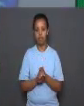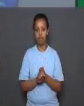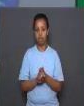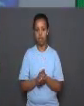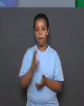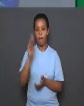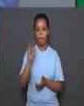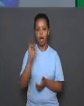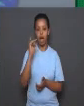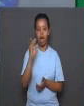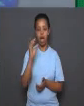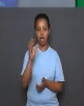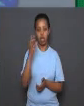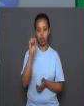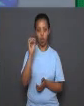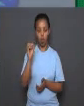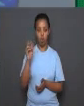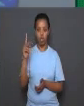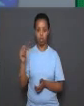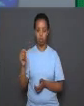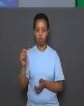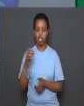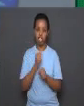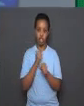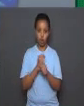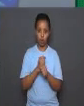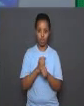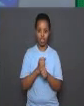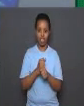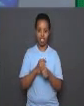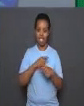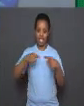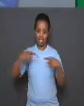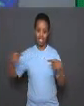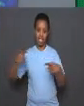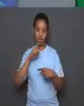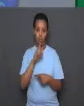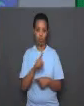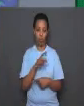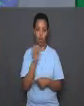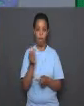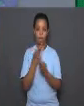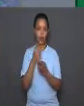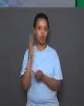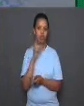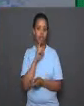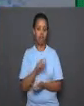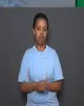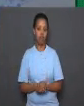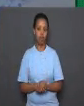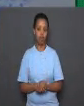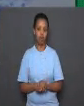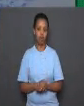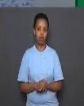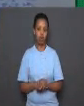Microtubules are made of tubulin, which is a type of protein. They are